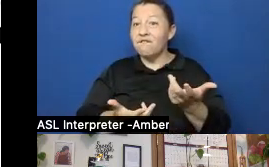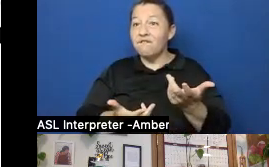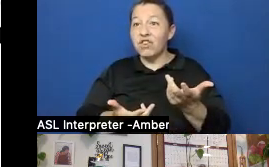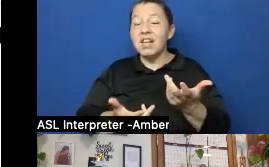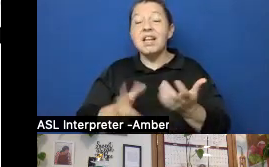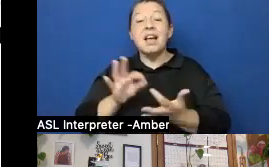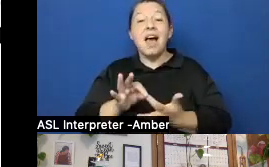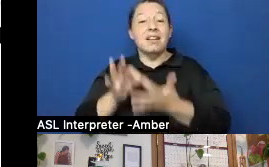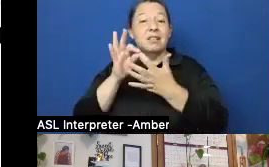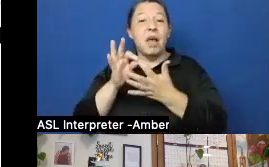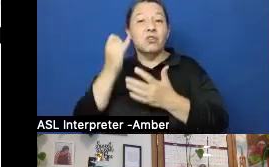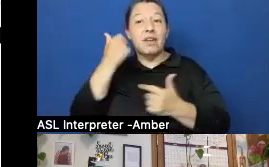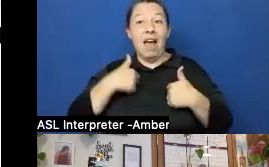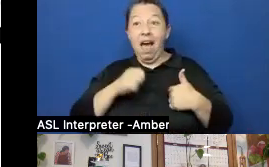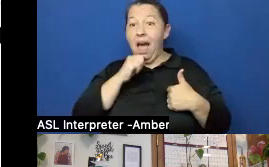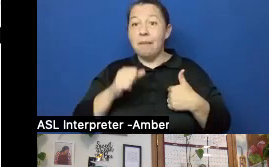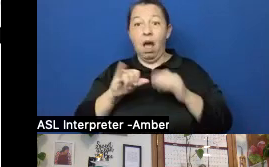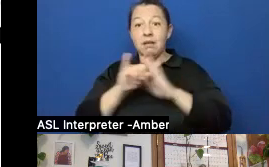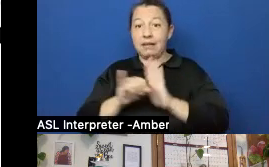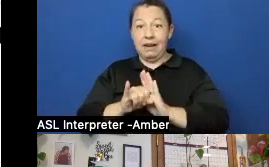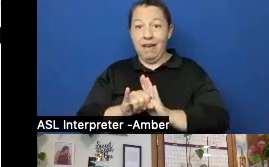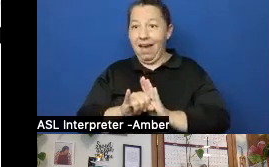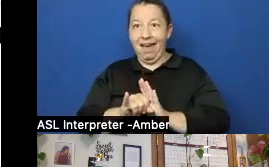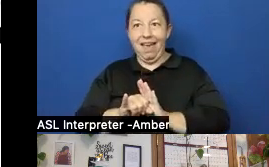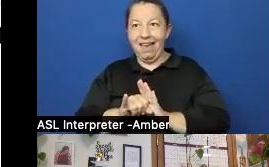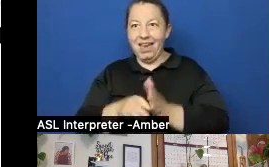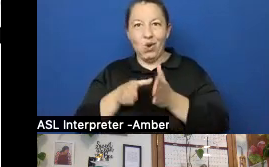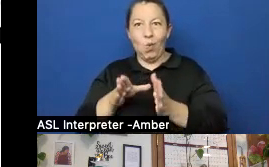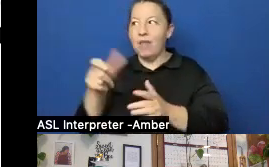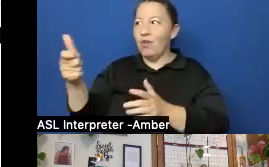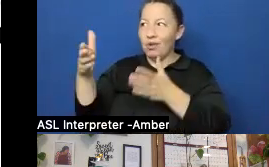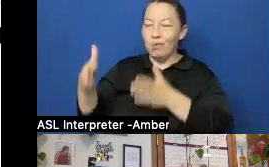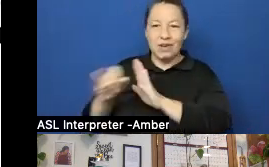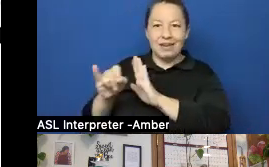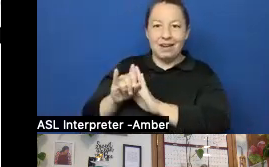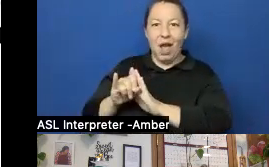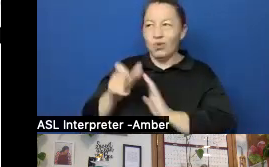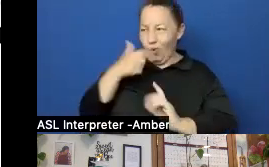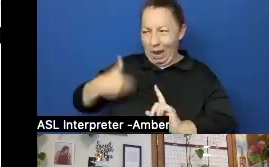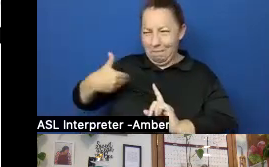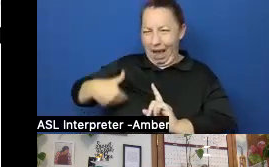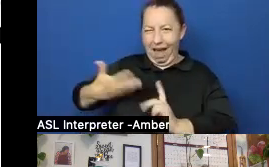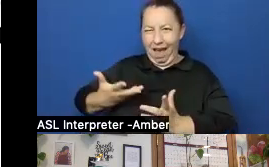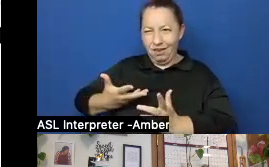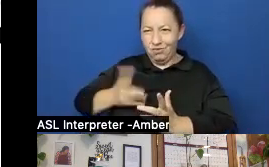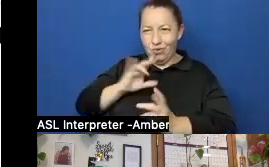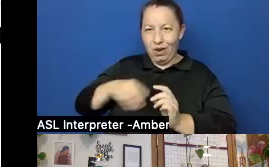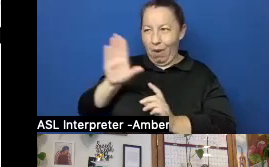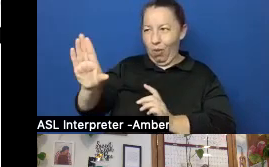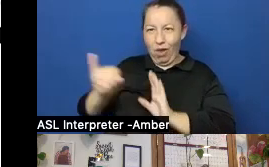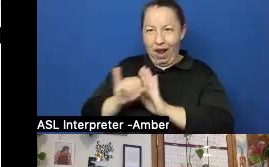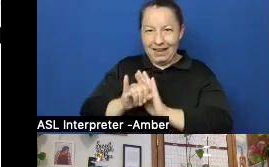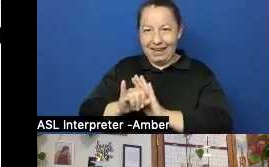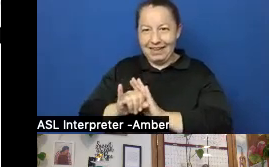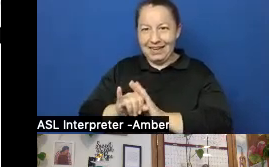if I'm not identifying in a way that someone else is, who am I to speak on their identity, regardless of